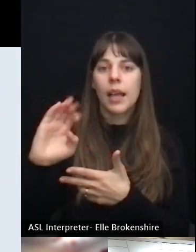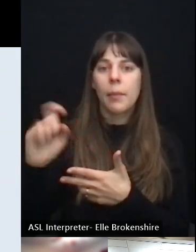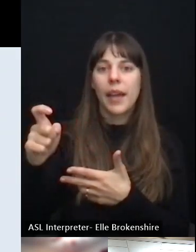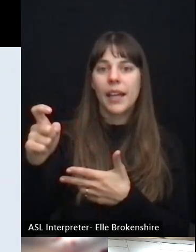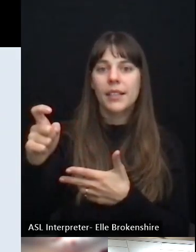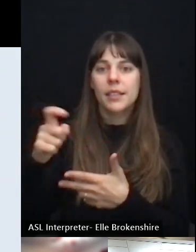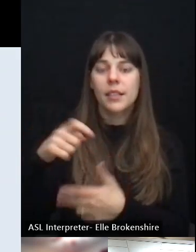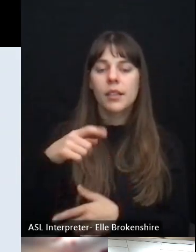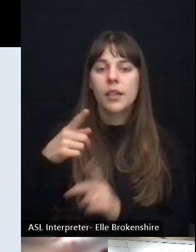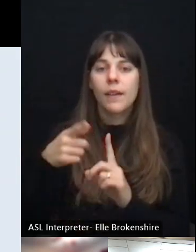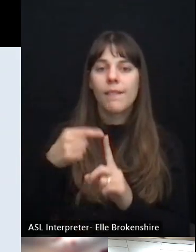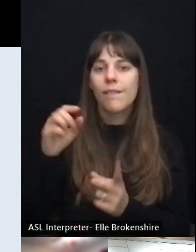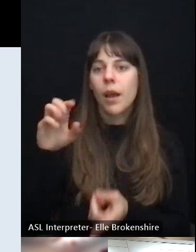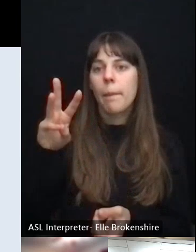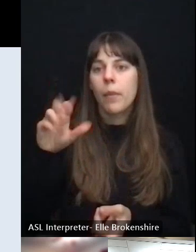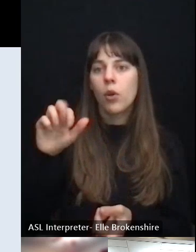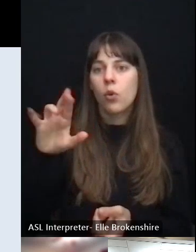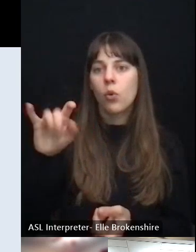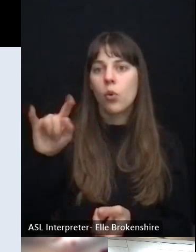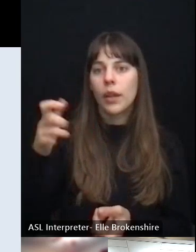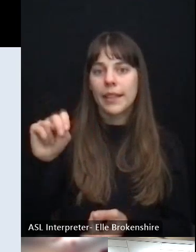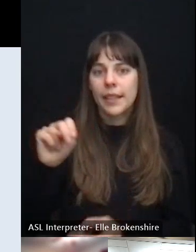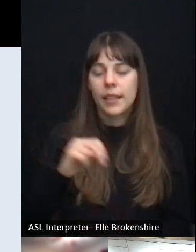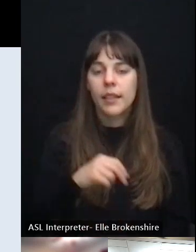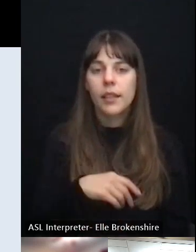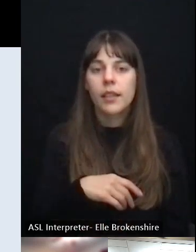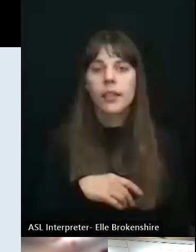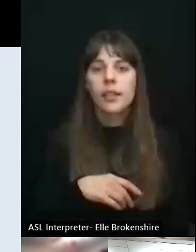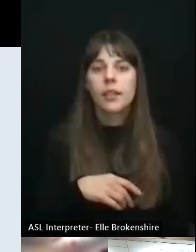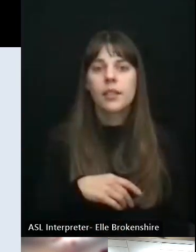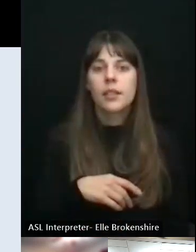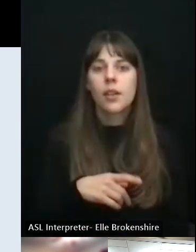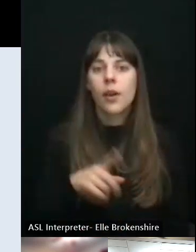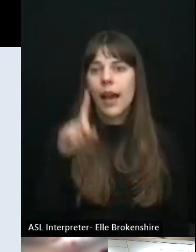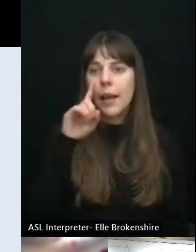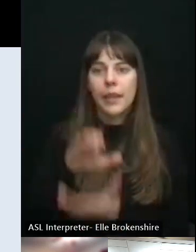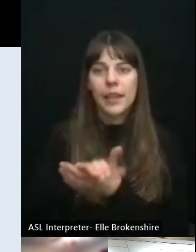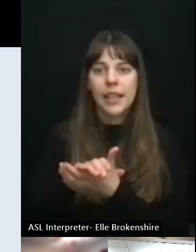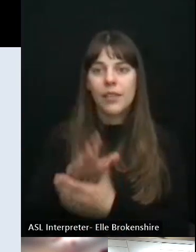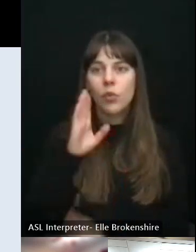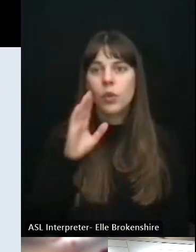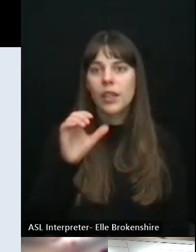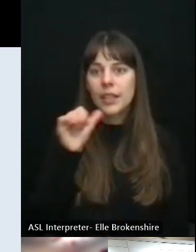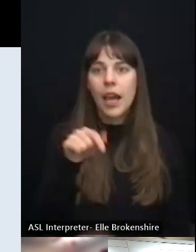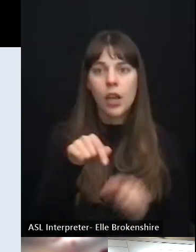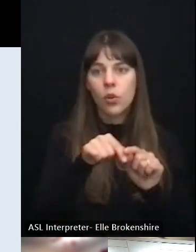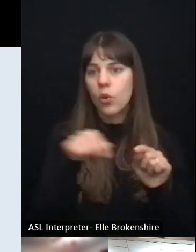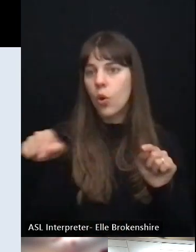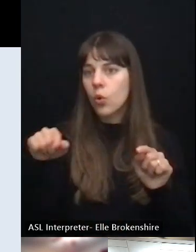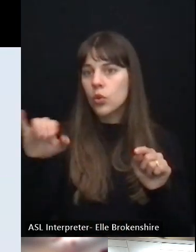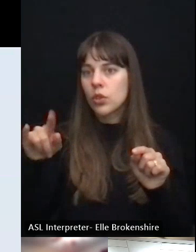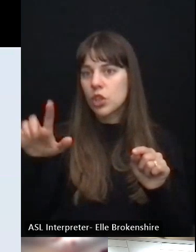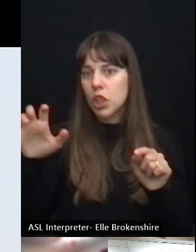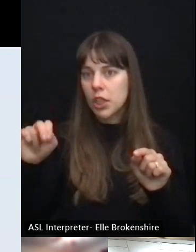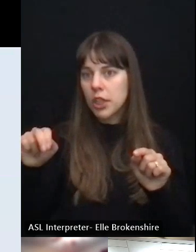today it cut, it serves the junction, South Hills Junction before going through the tunnel. It will not cut down to the junction just to come right back out